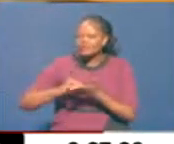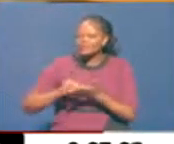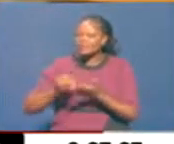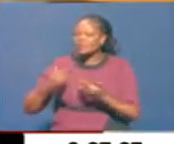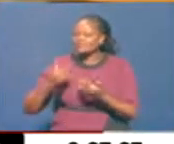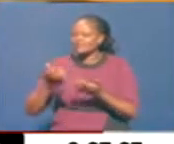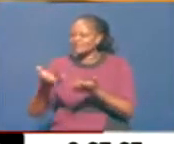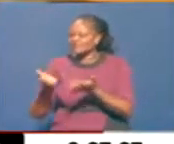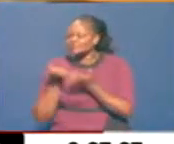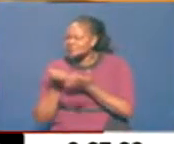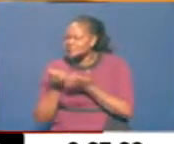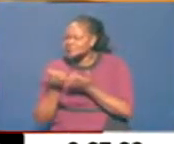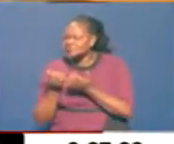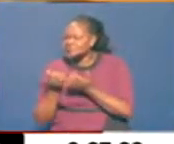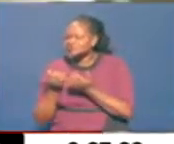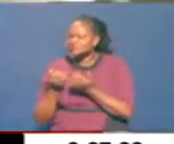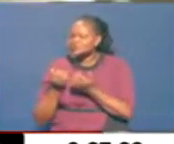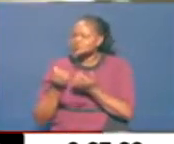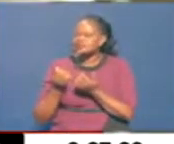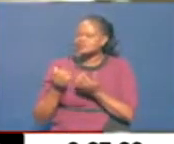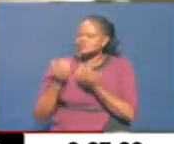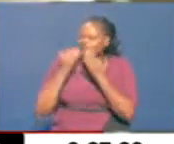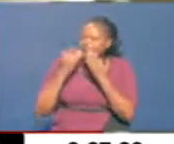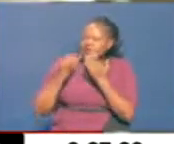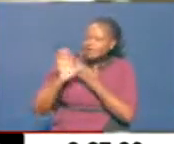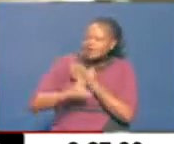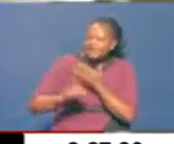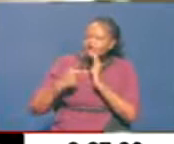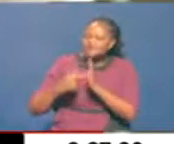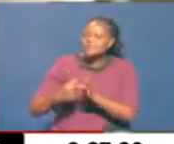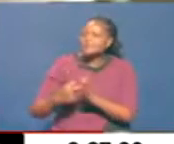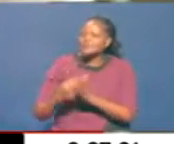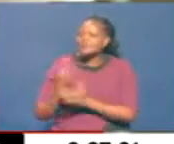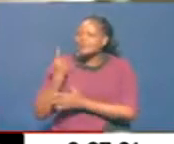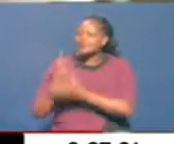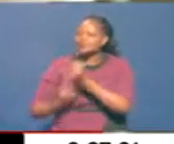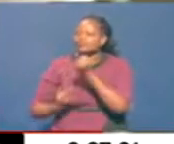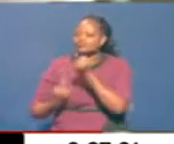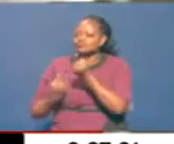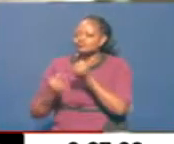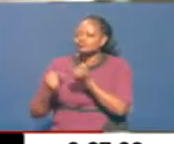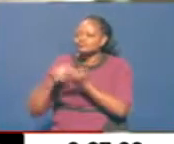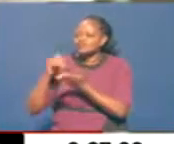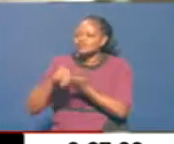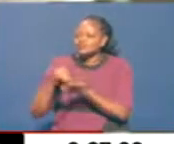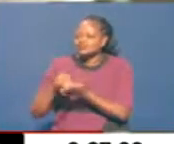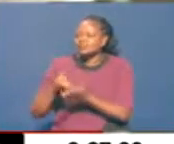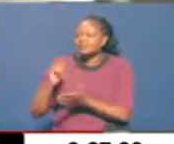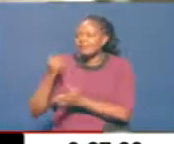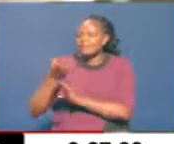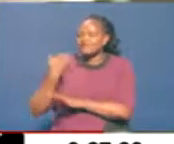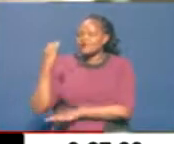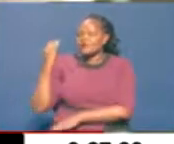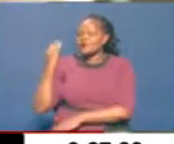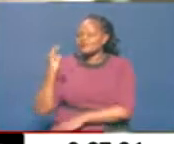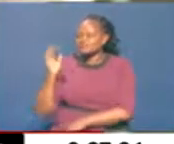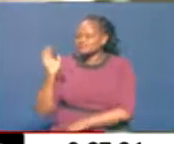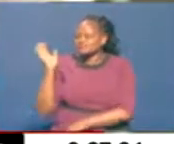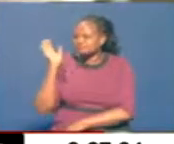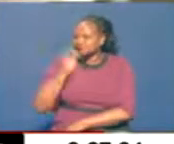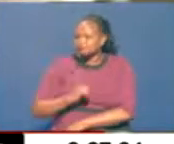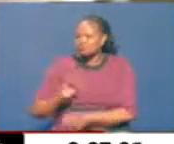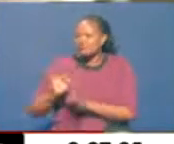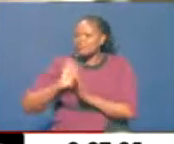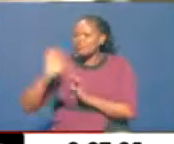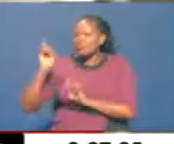in the countries? If we look at basic things like isolation centers, Kenya had been lucky for the longest time to never